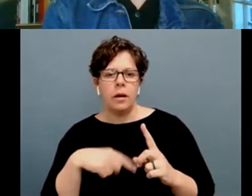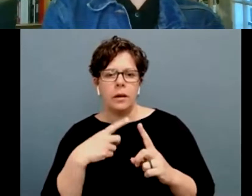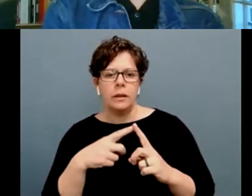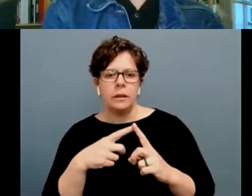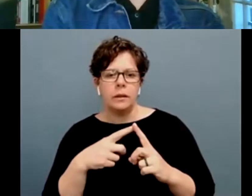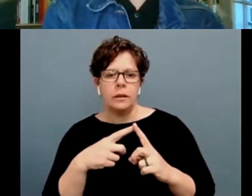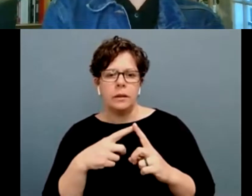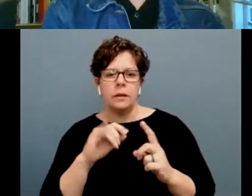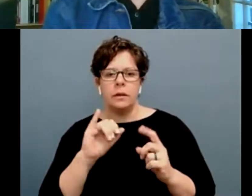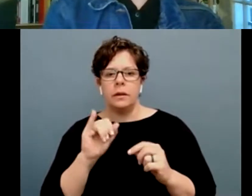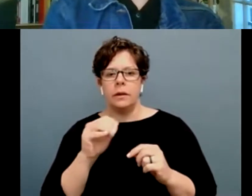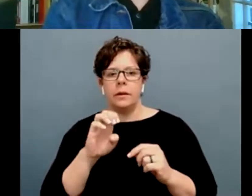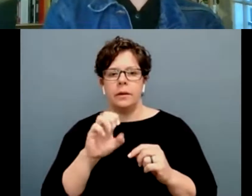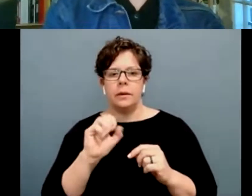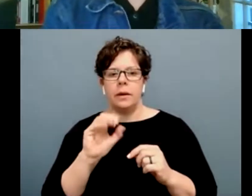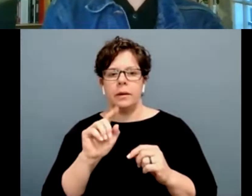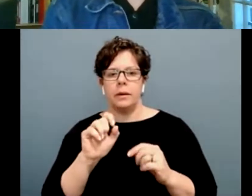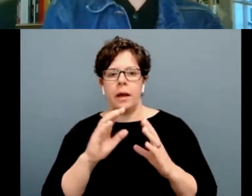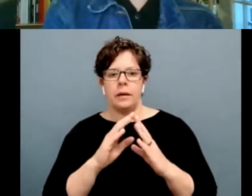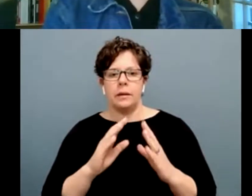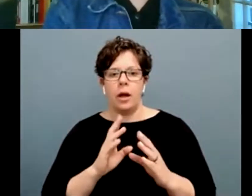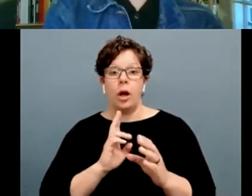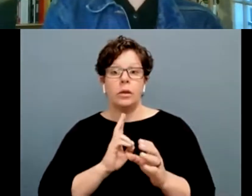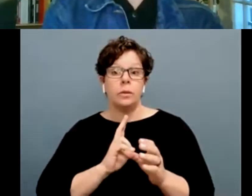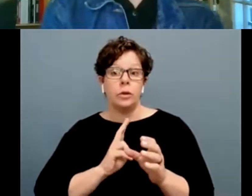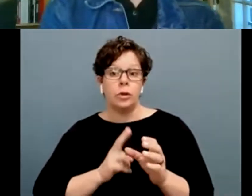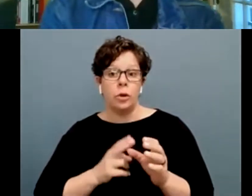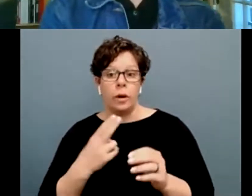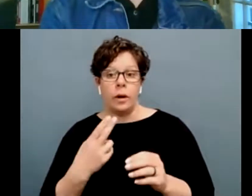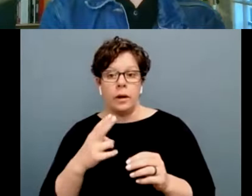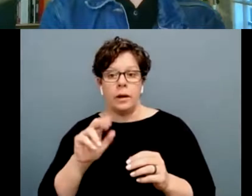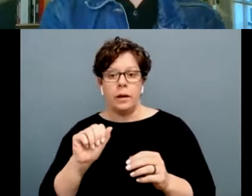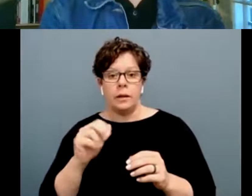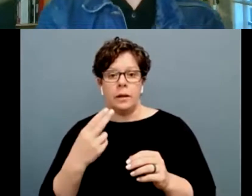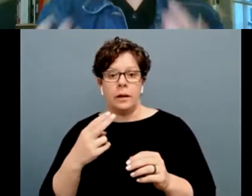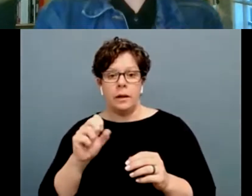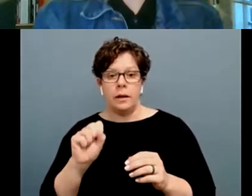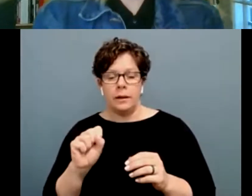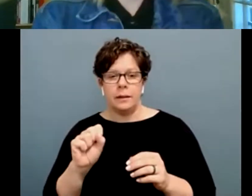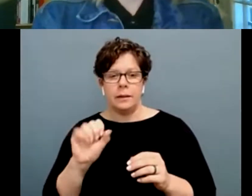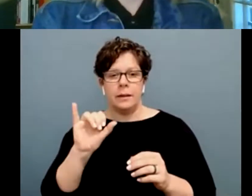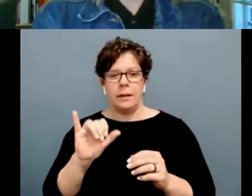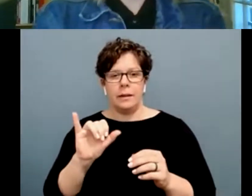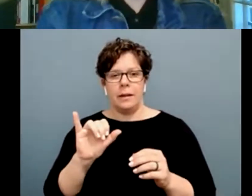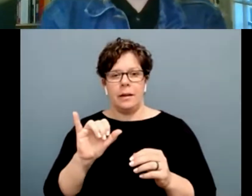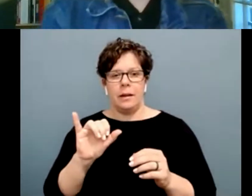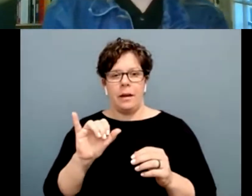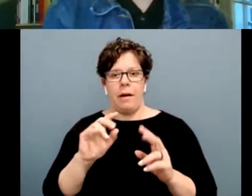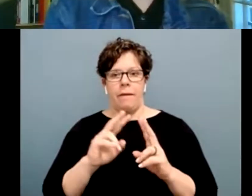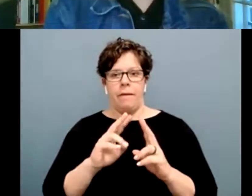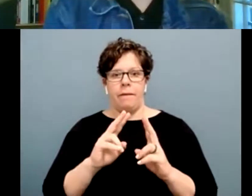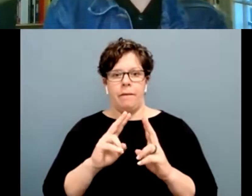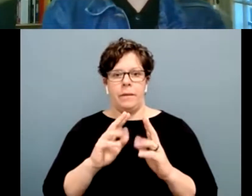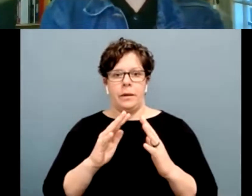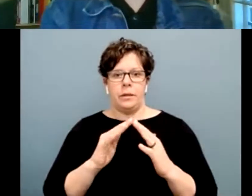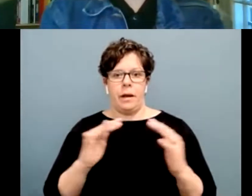James Castle House joining HAHS and how dramatically diverse that was in the portfolio of HAHS